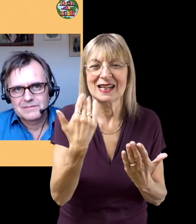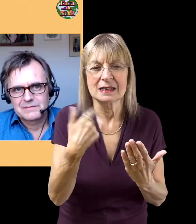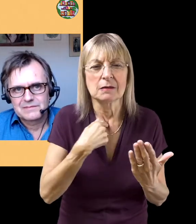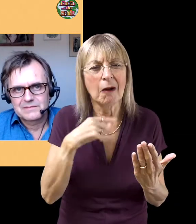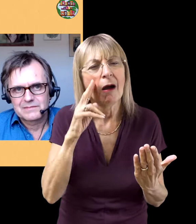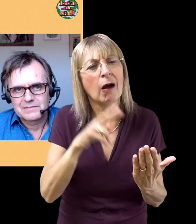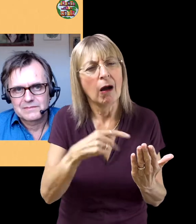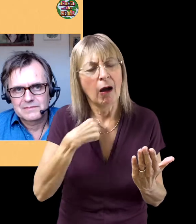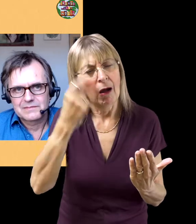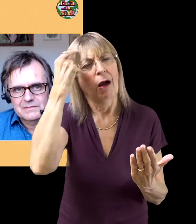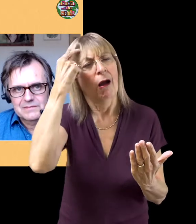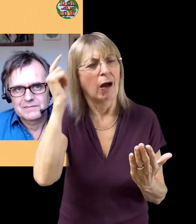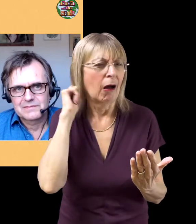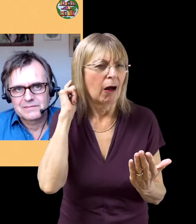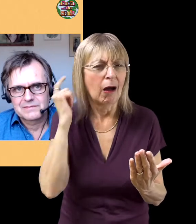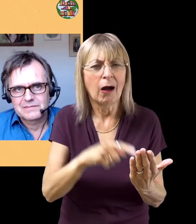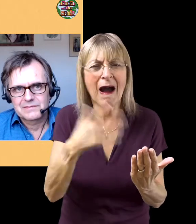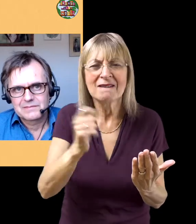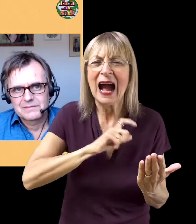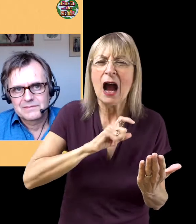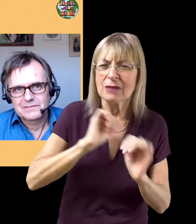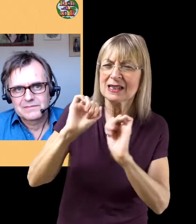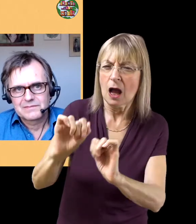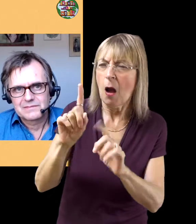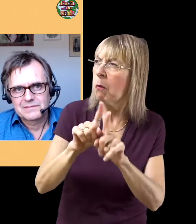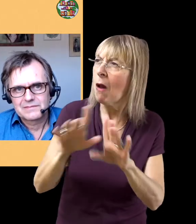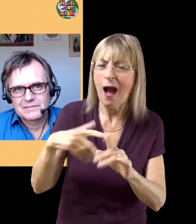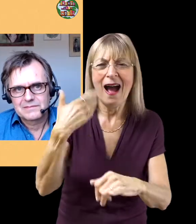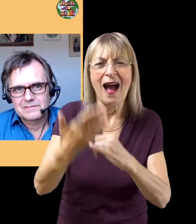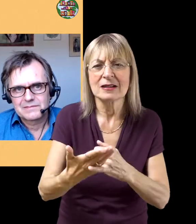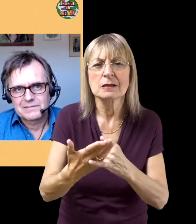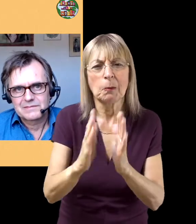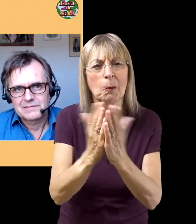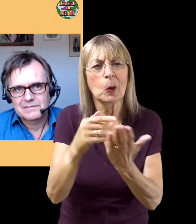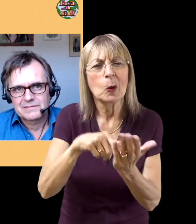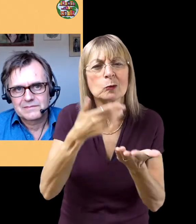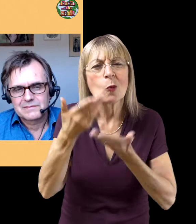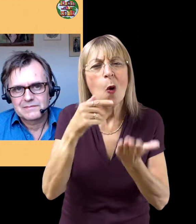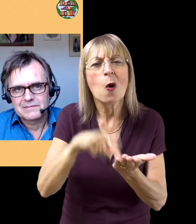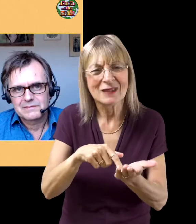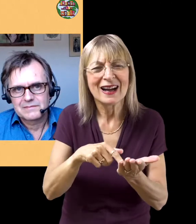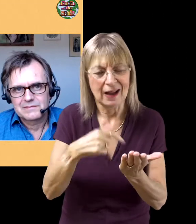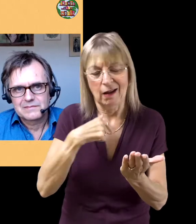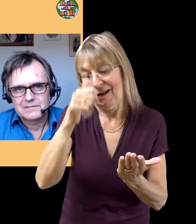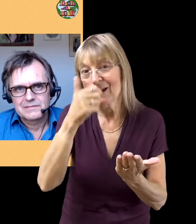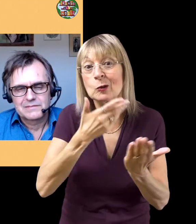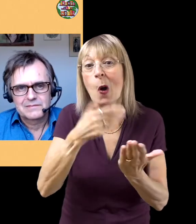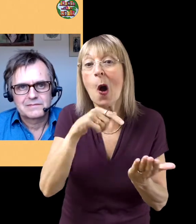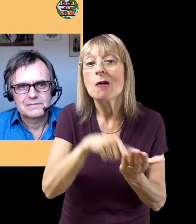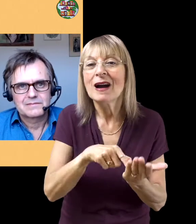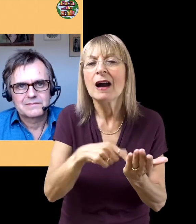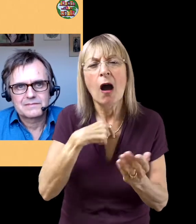having reread the book just a couple of days ago, and so I now have in my mind, I kind of am with other characters where they are at the end of the book, because I've got to the end of the story, which we're not